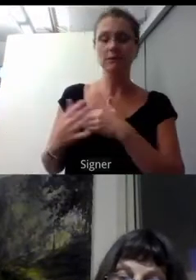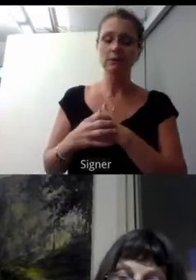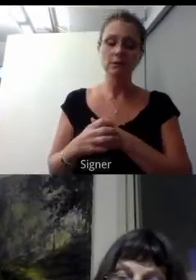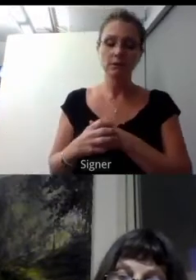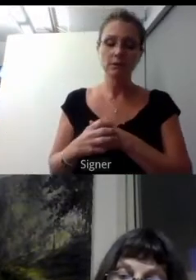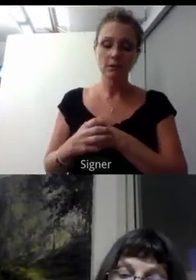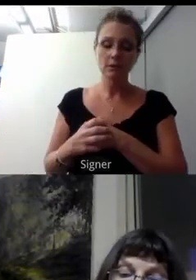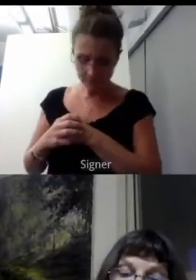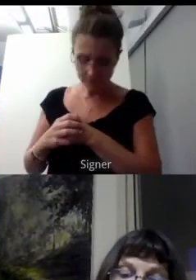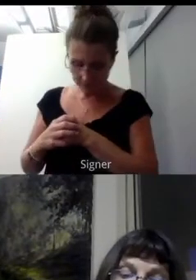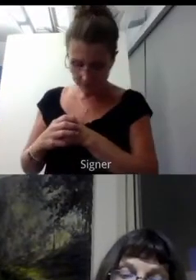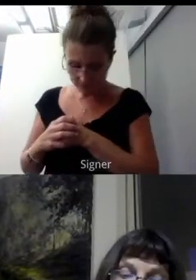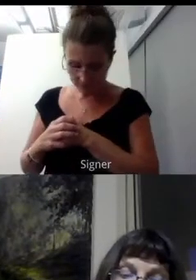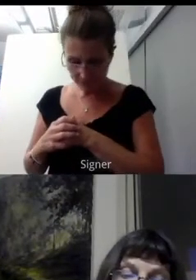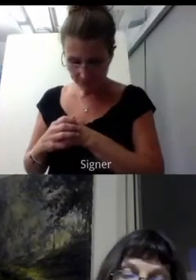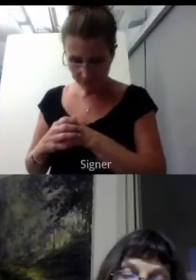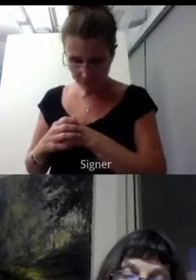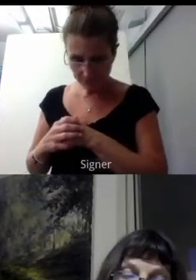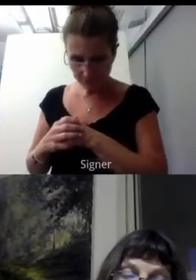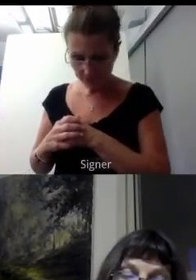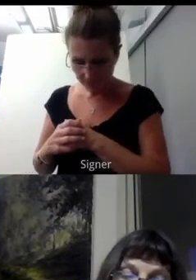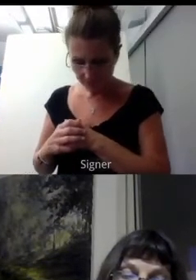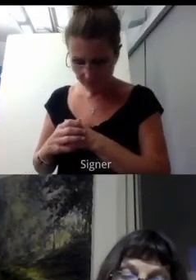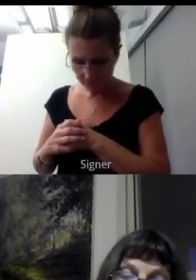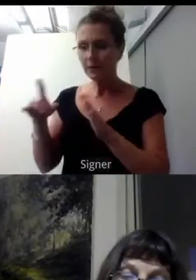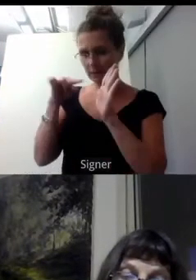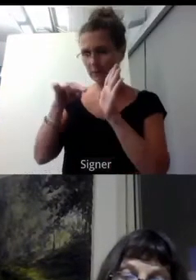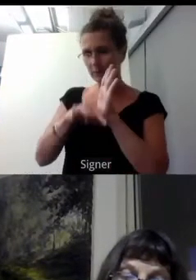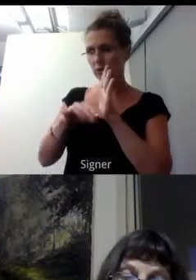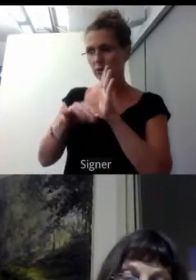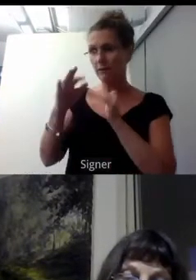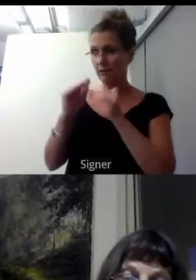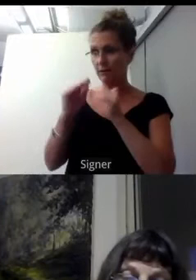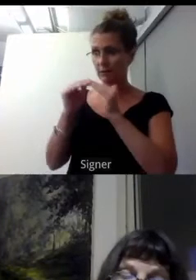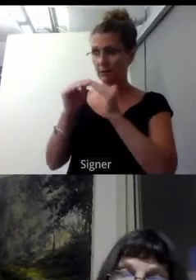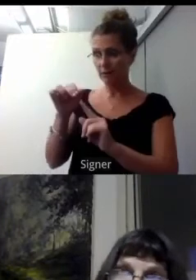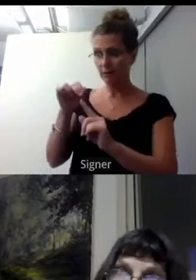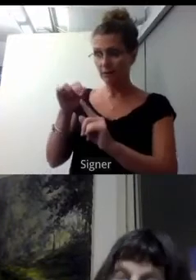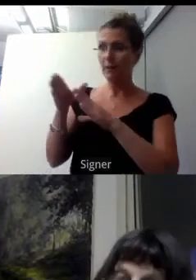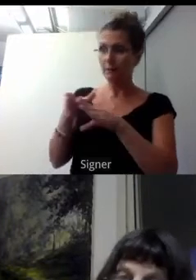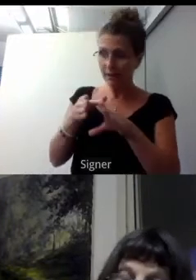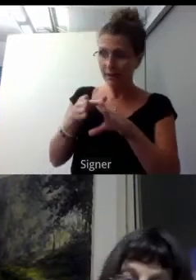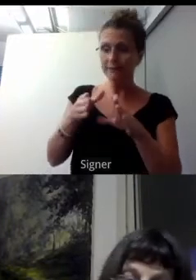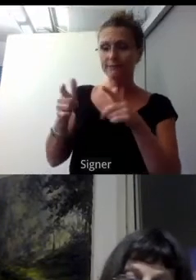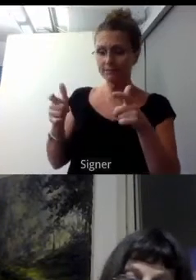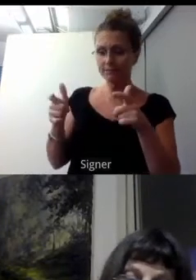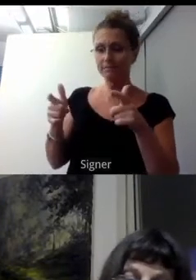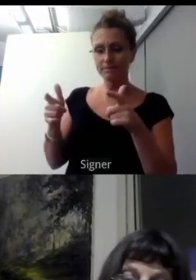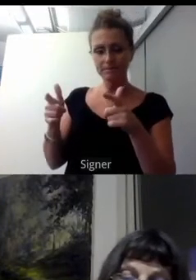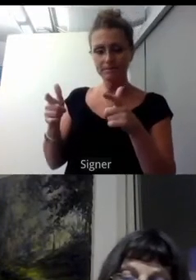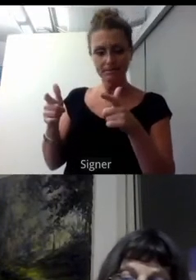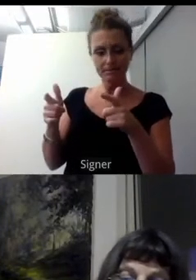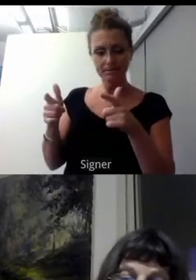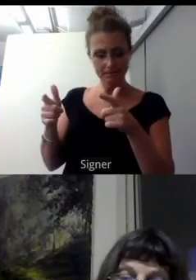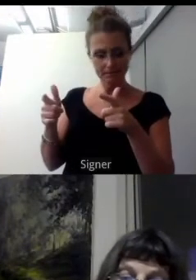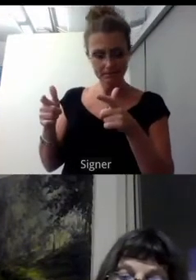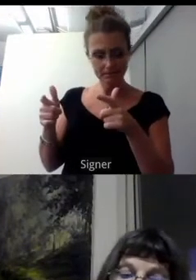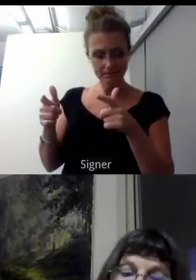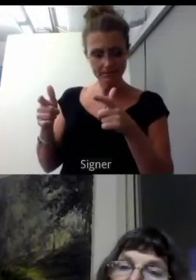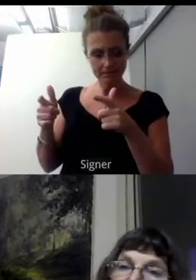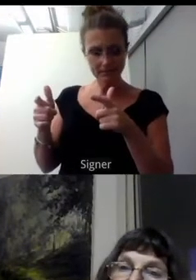inspections at the planning and Commission building committees and